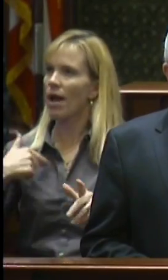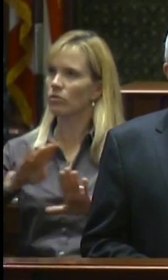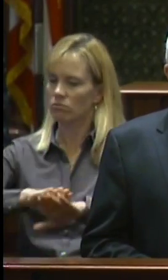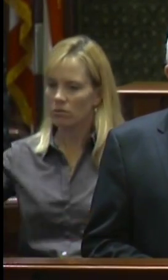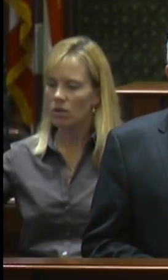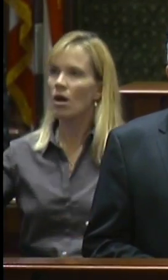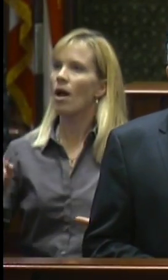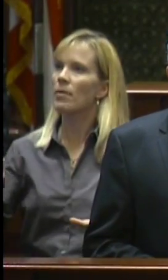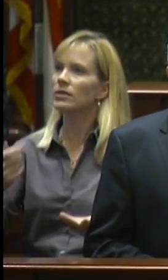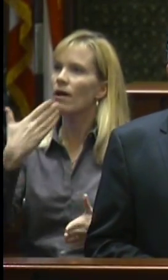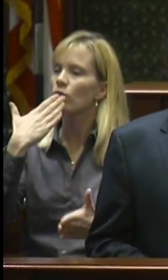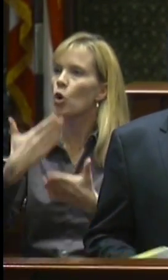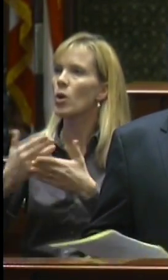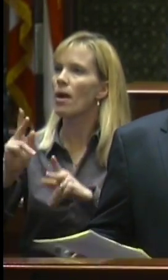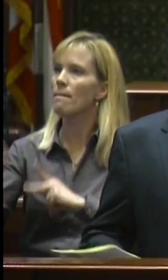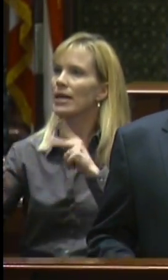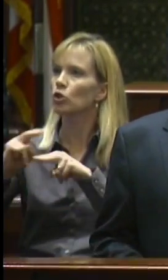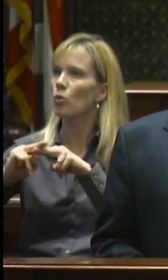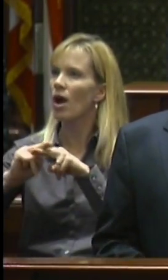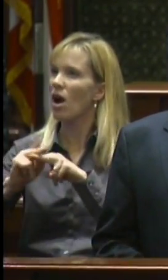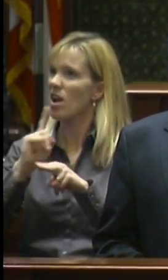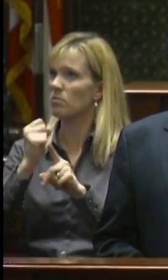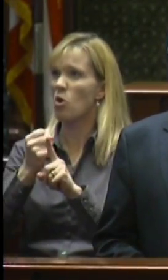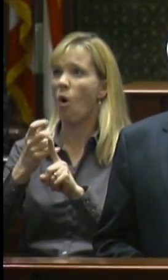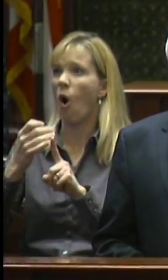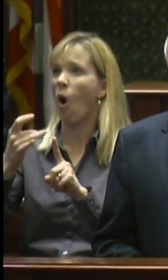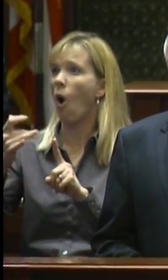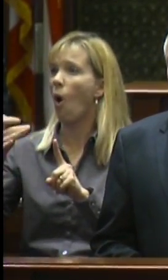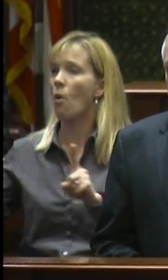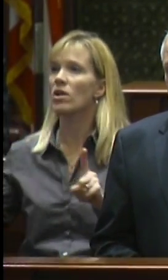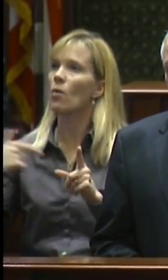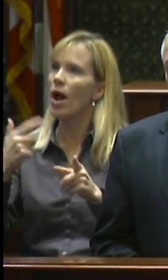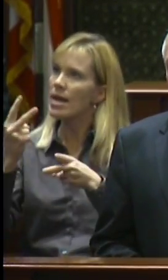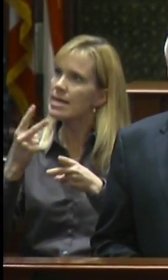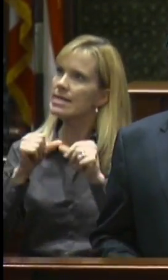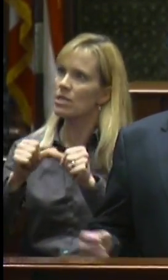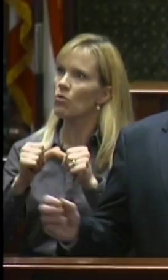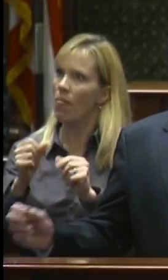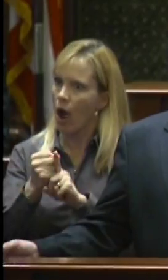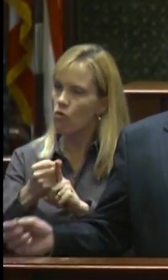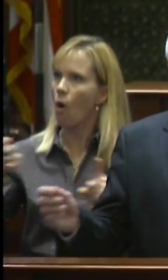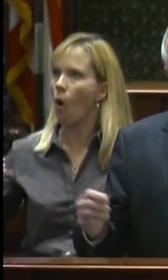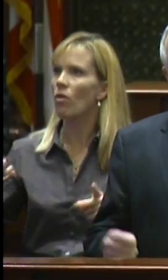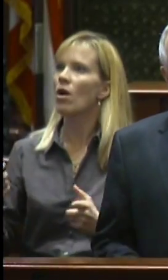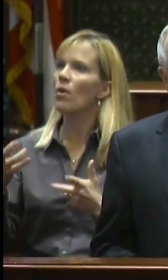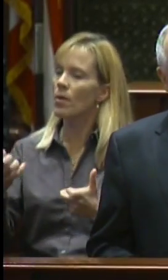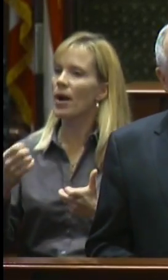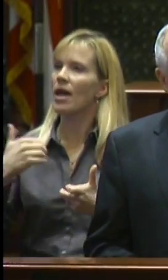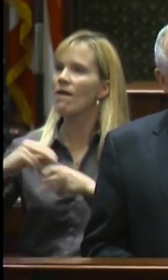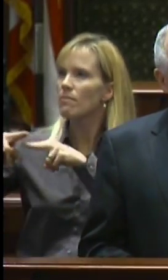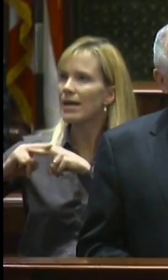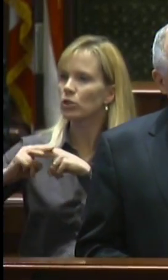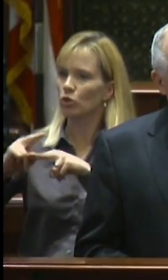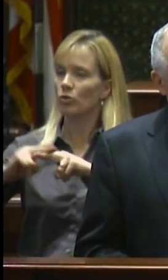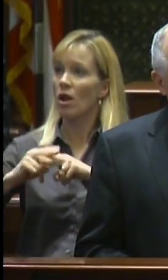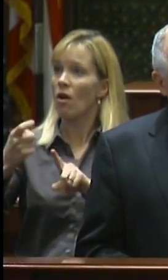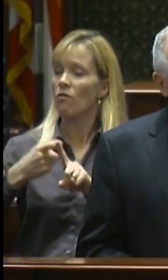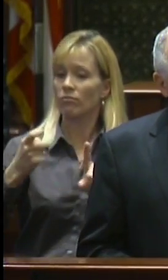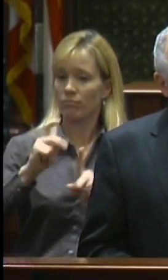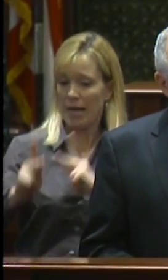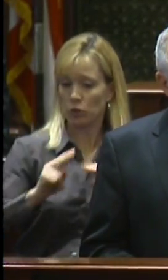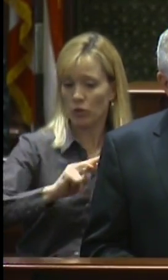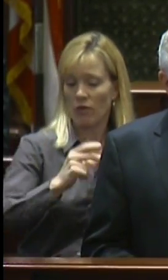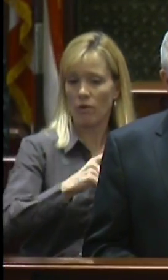to have good passenger rail. It's been growing by leaps and bounds. We want to keep it going. We want to have a passenger train that goes from Chicago